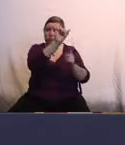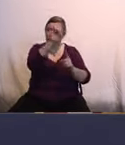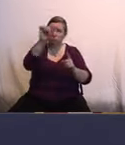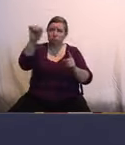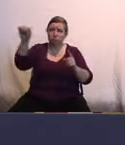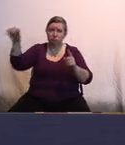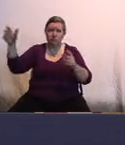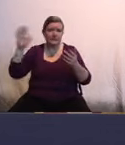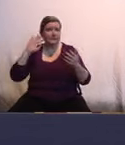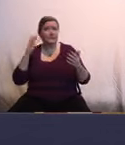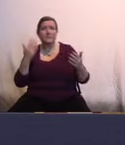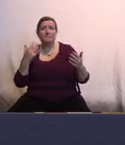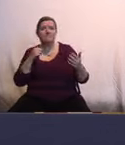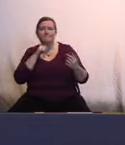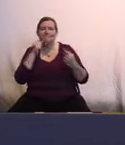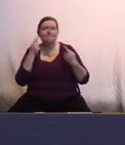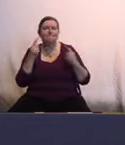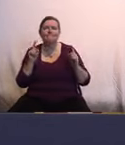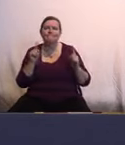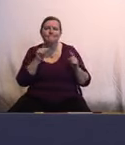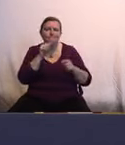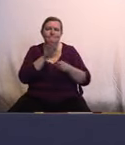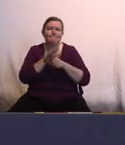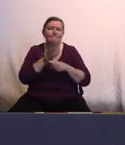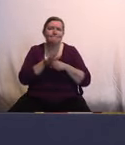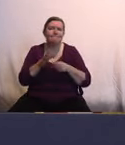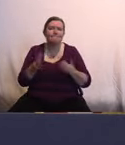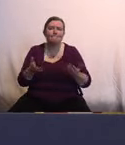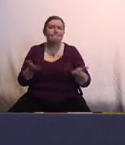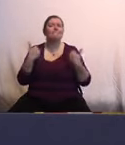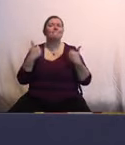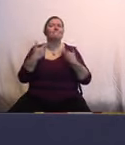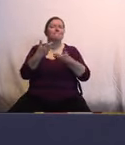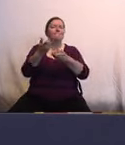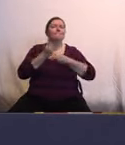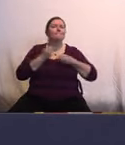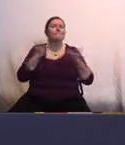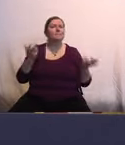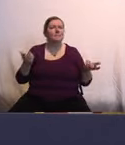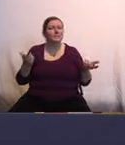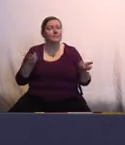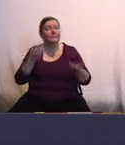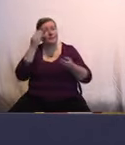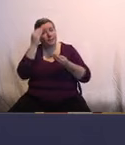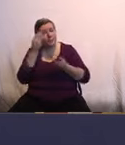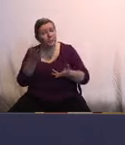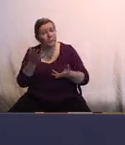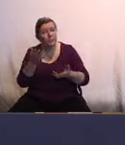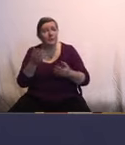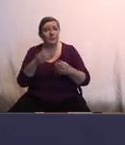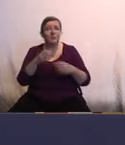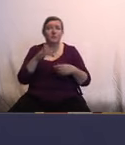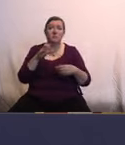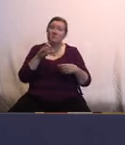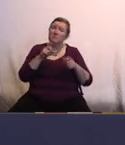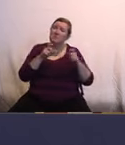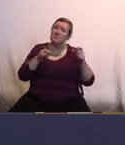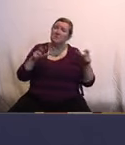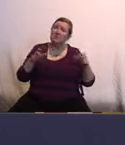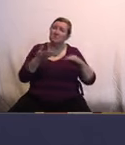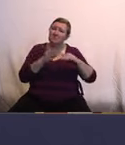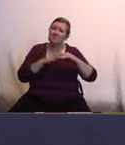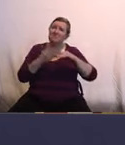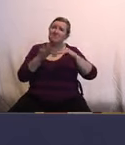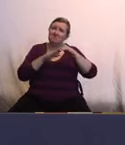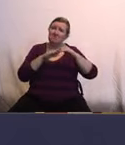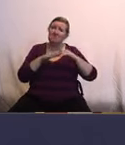I have, I think it's probably human nature. The good news is the numbers are getting better. The bad news is it probably makes it more